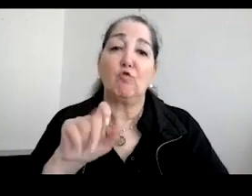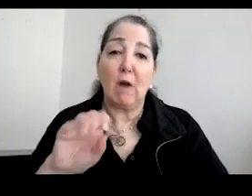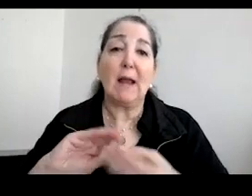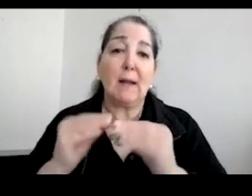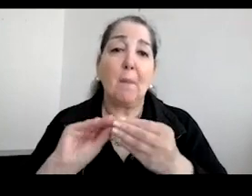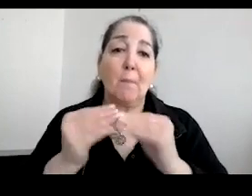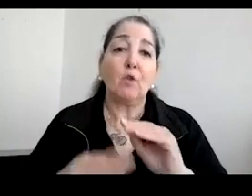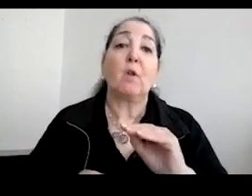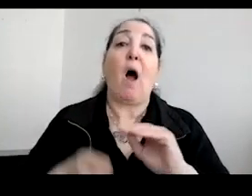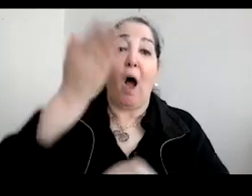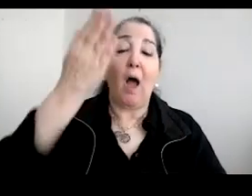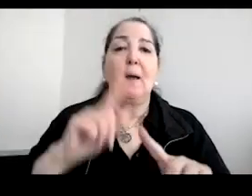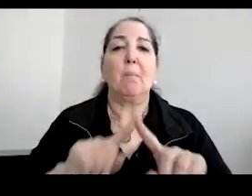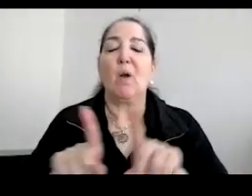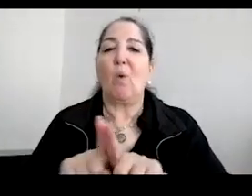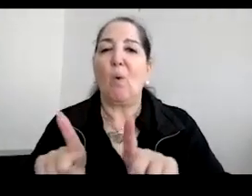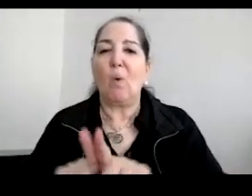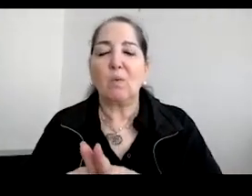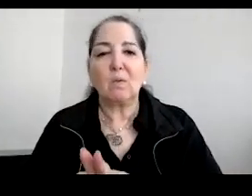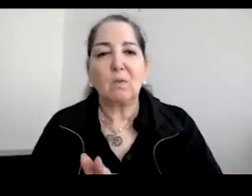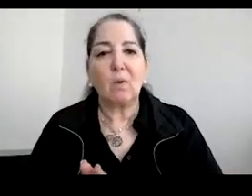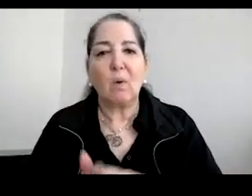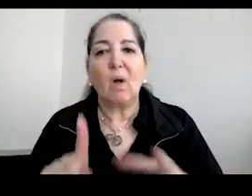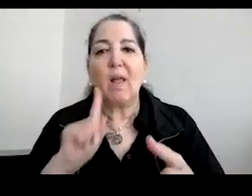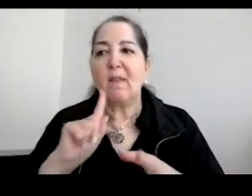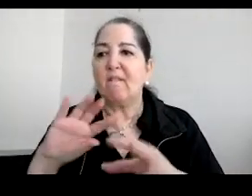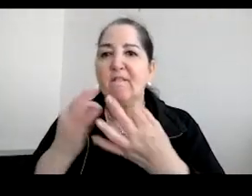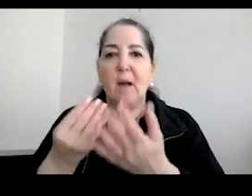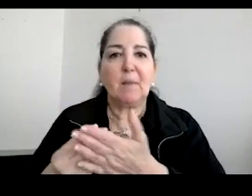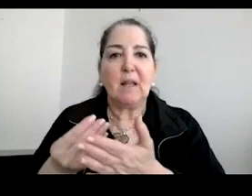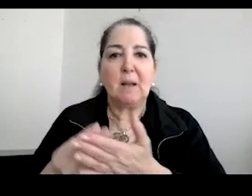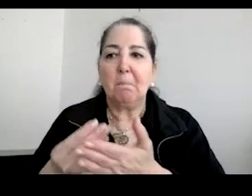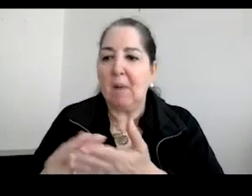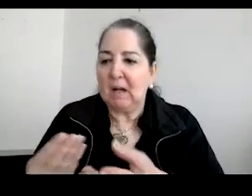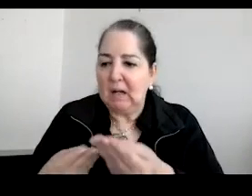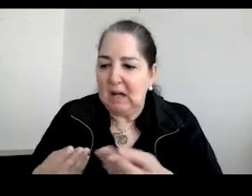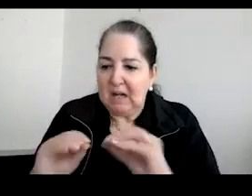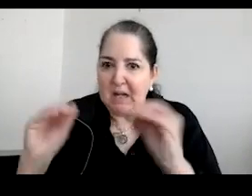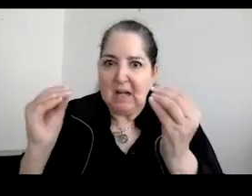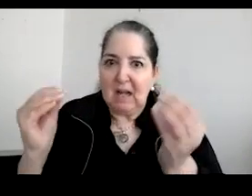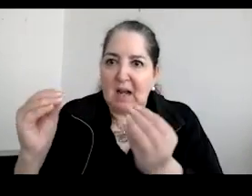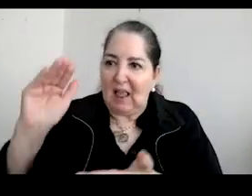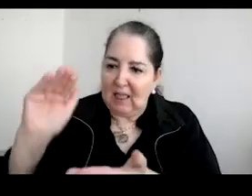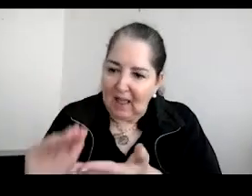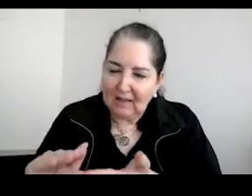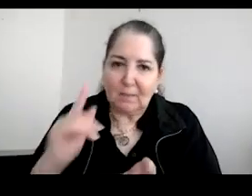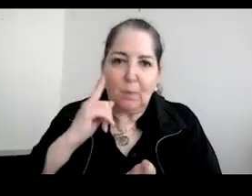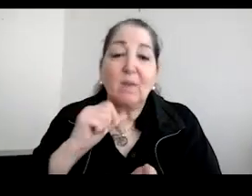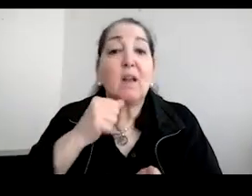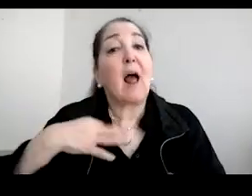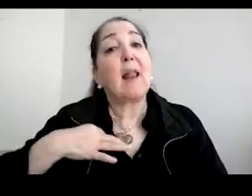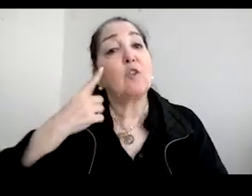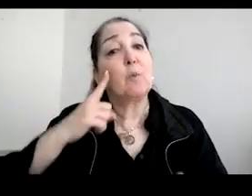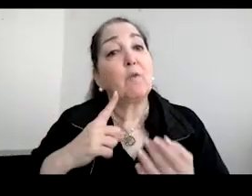the impact of unemployment on their family resources has been much more negative, just because they're not eligible for a lot of the supports